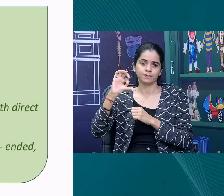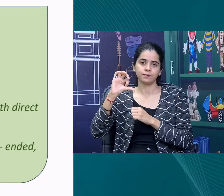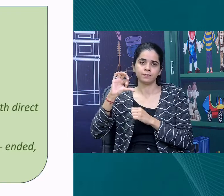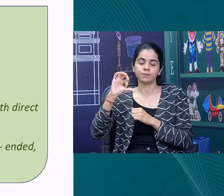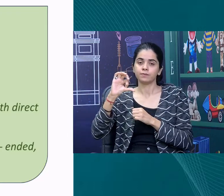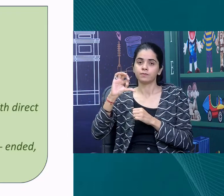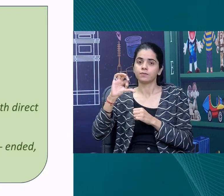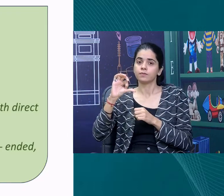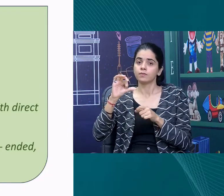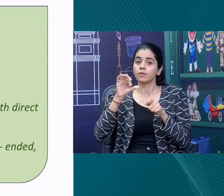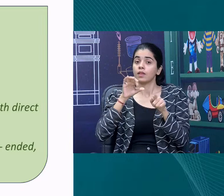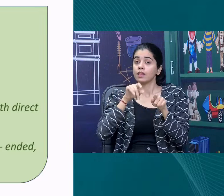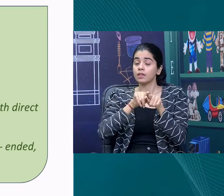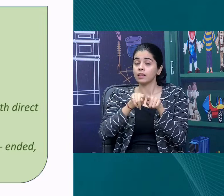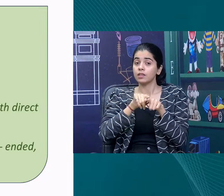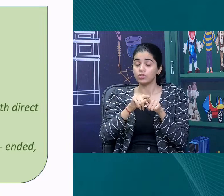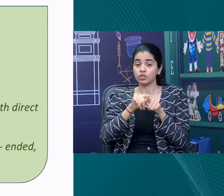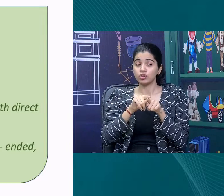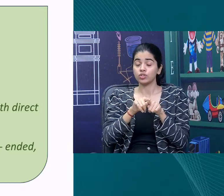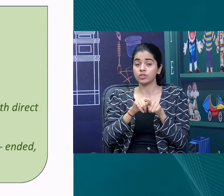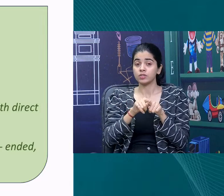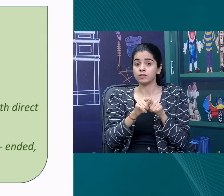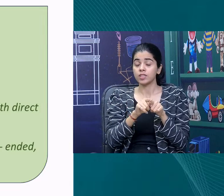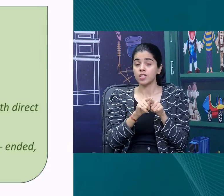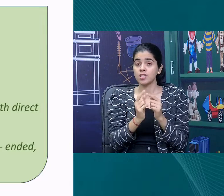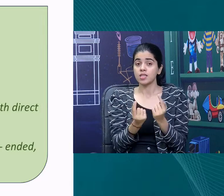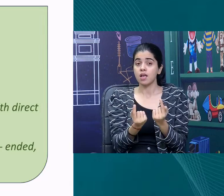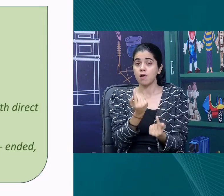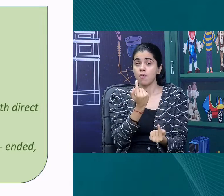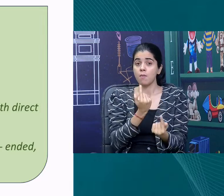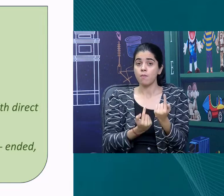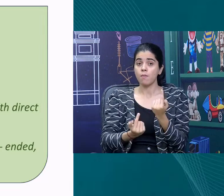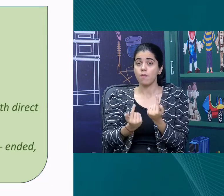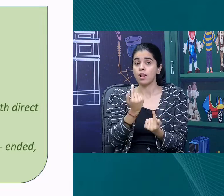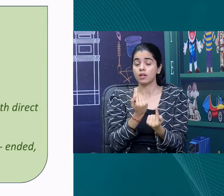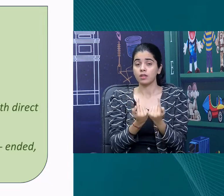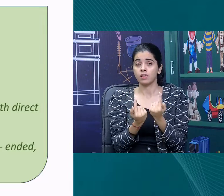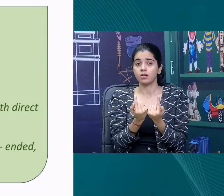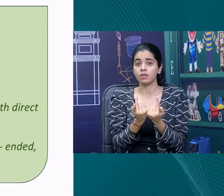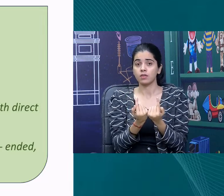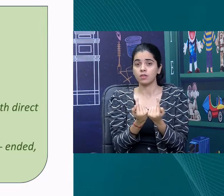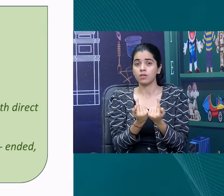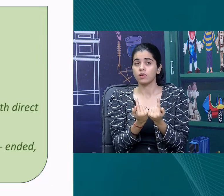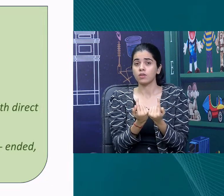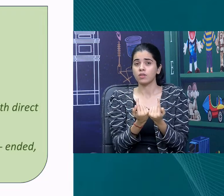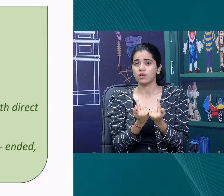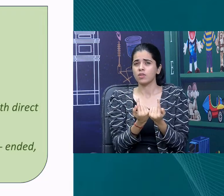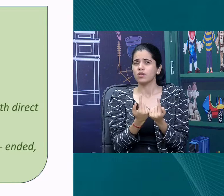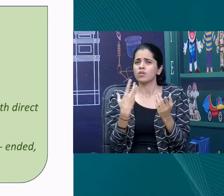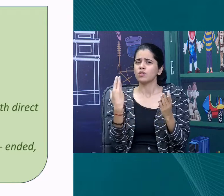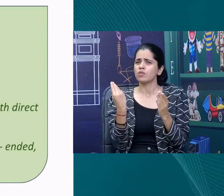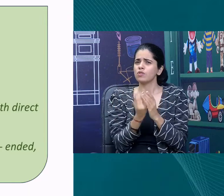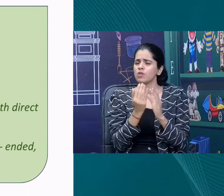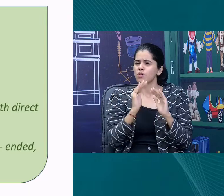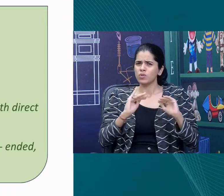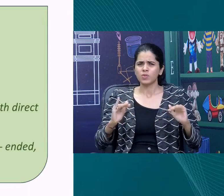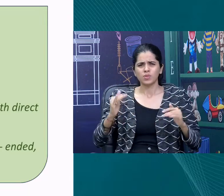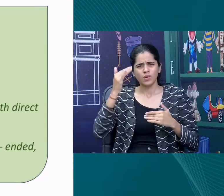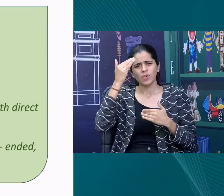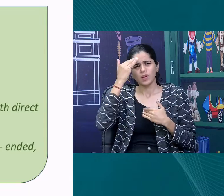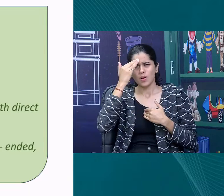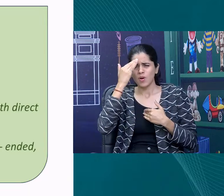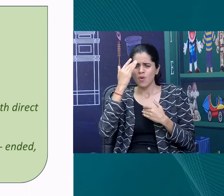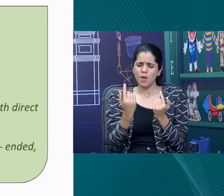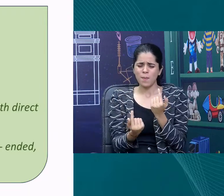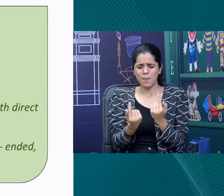She was doing the political division of India. When she called the students said, "Oh, I know all